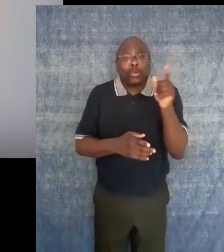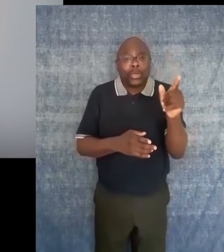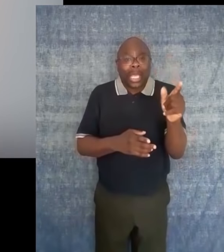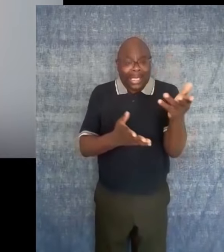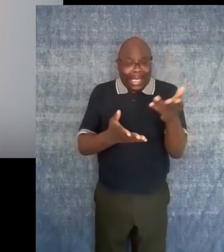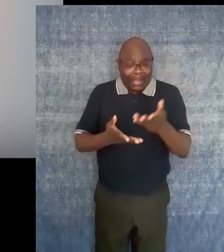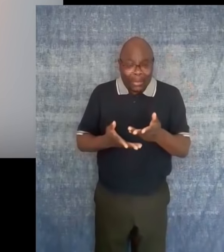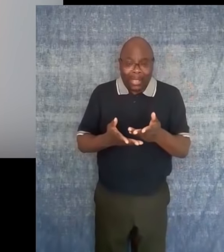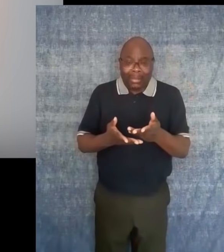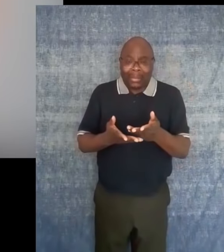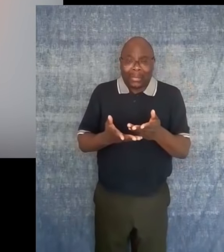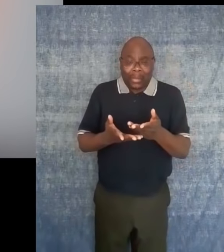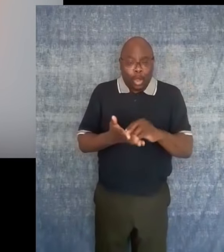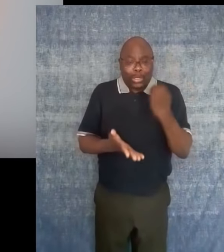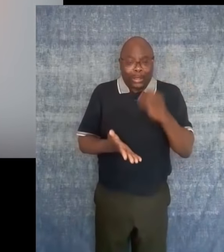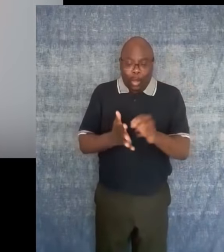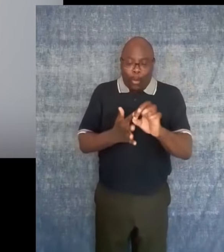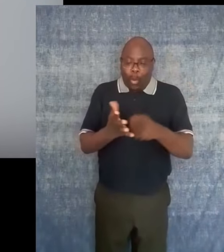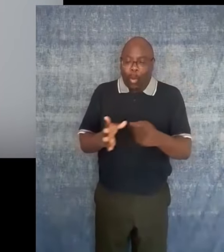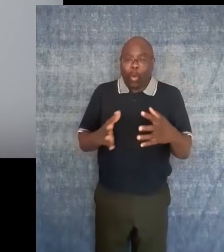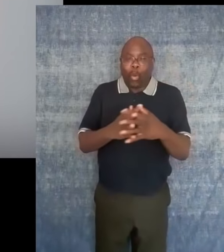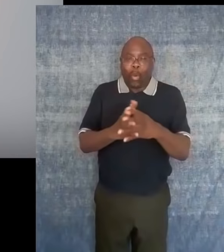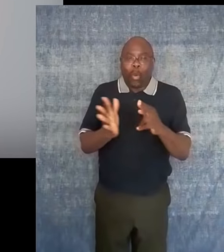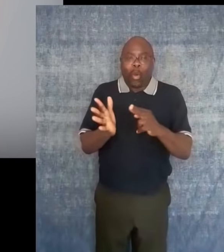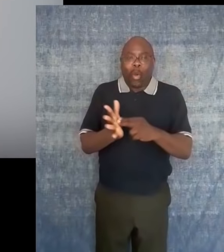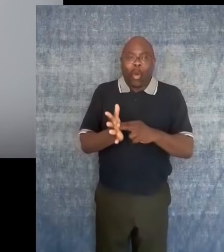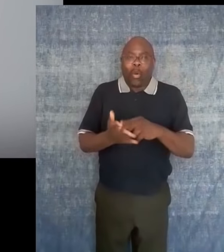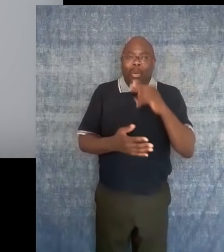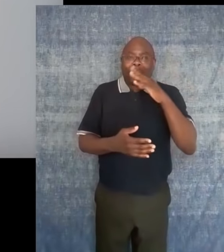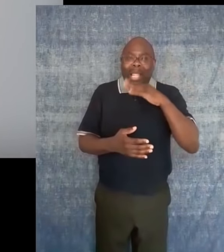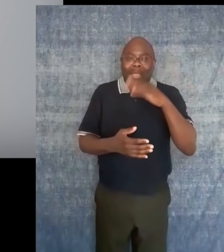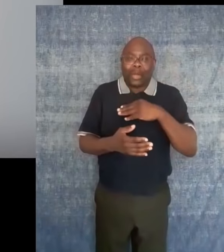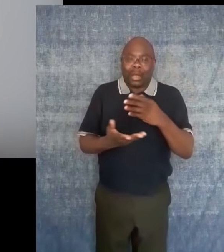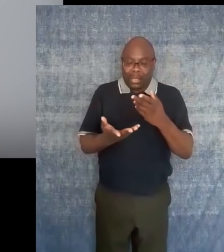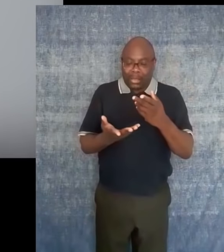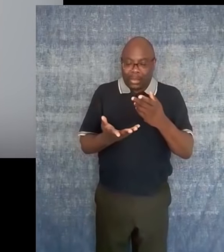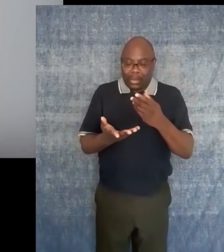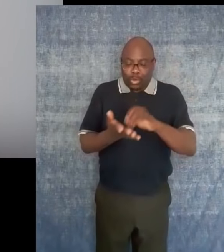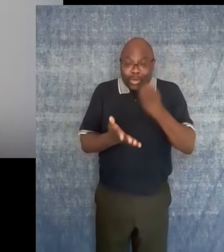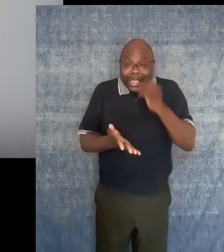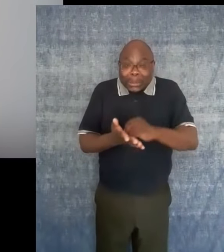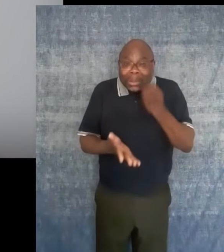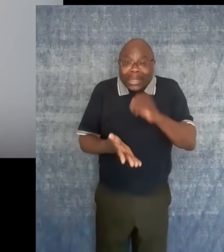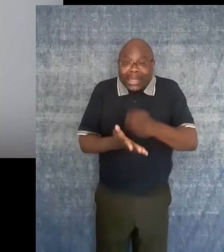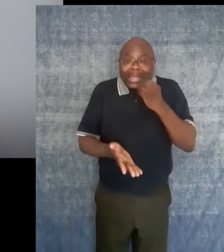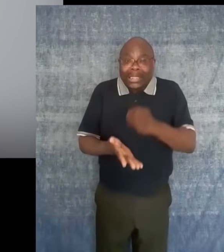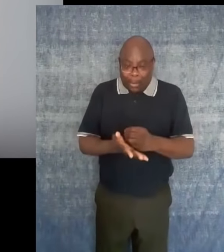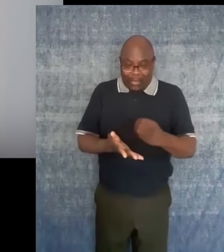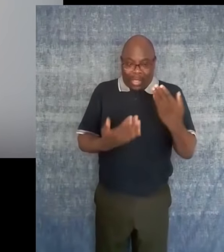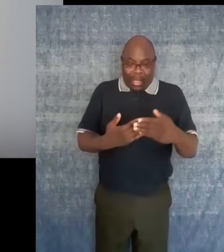you could get me a packet of prawn cocktail crisps and a tin of Coke?" Because that night I began to